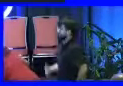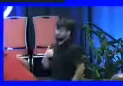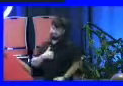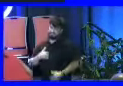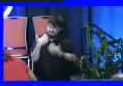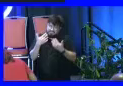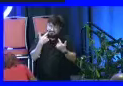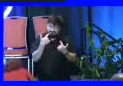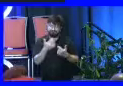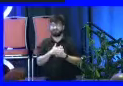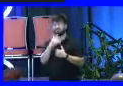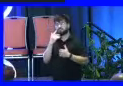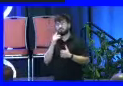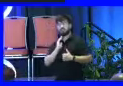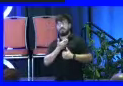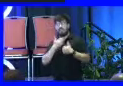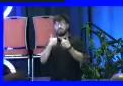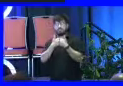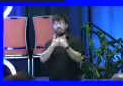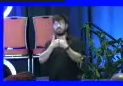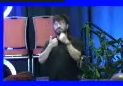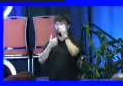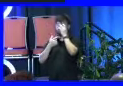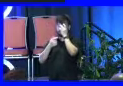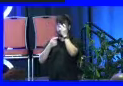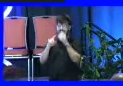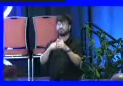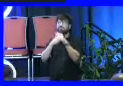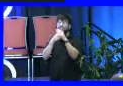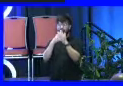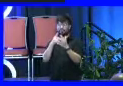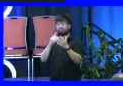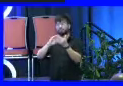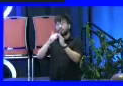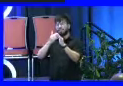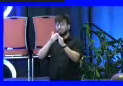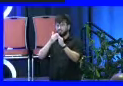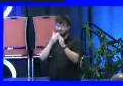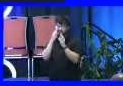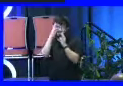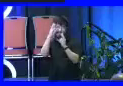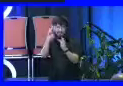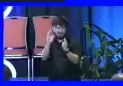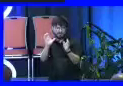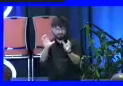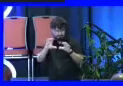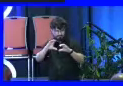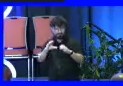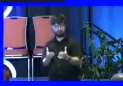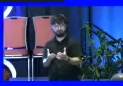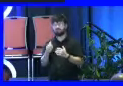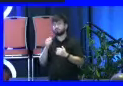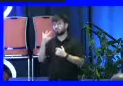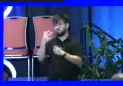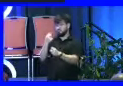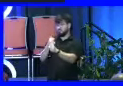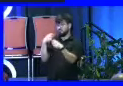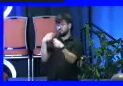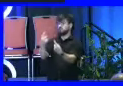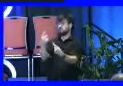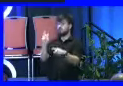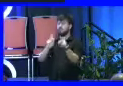So for our challenge, it really started off as a community initiative. And about 3 years ago, folks were